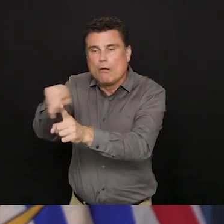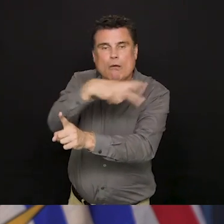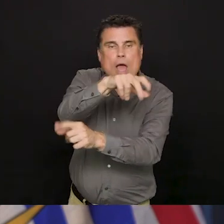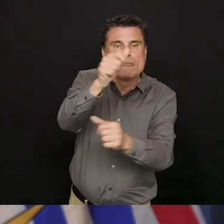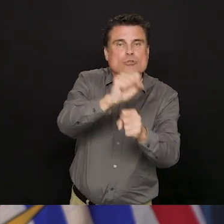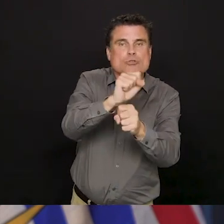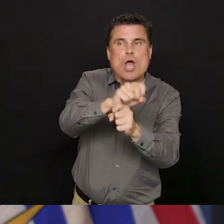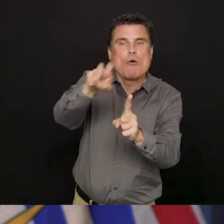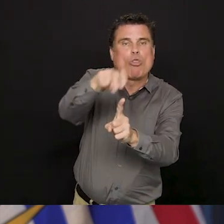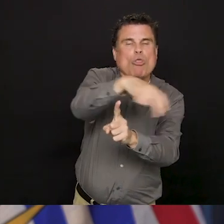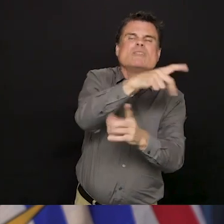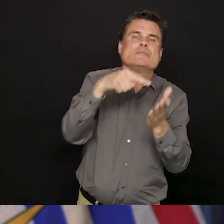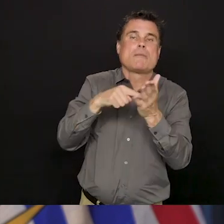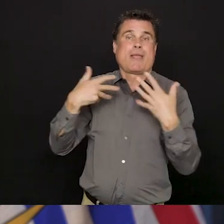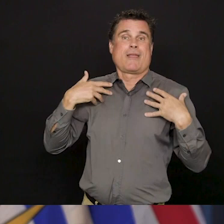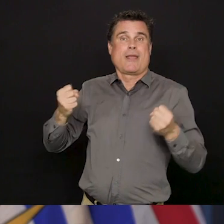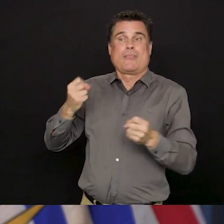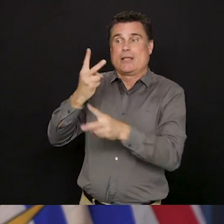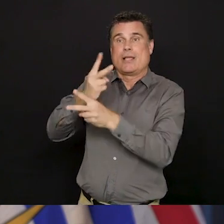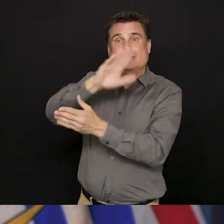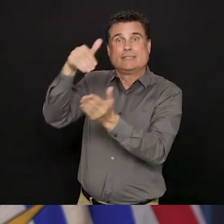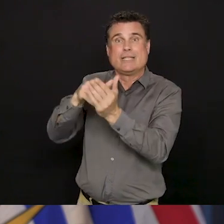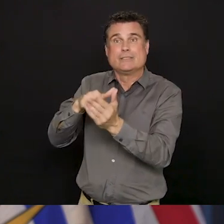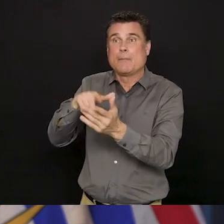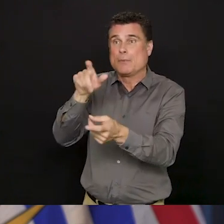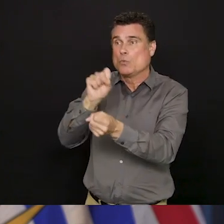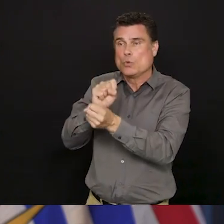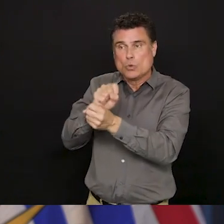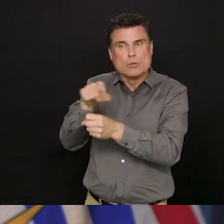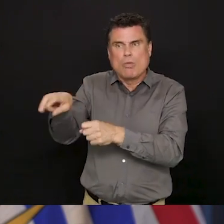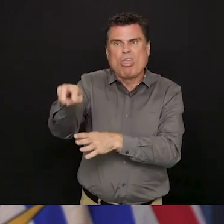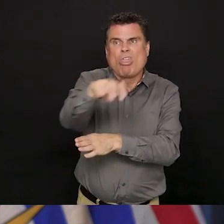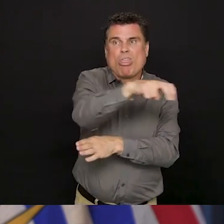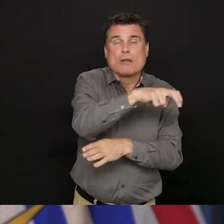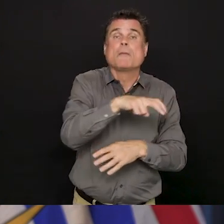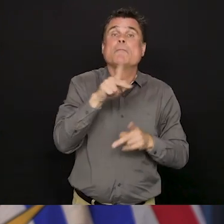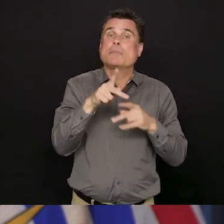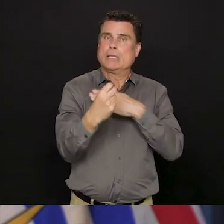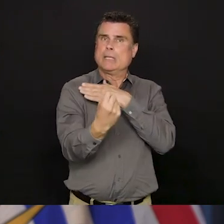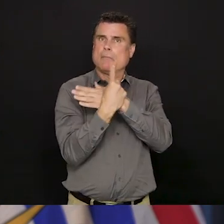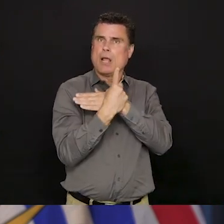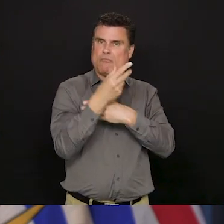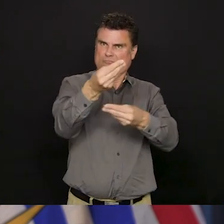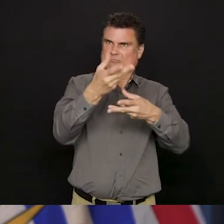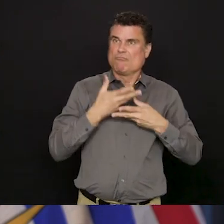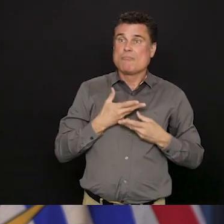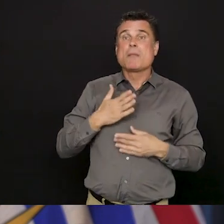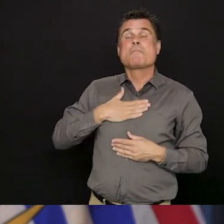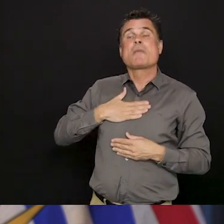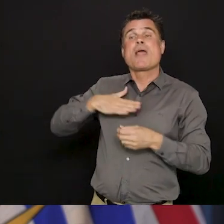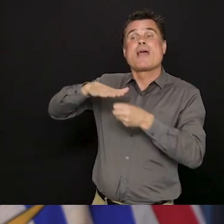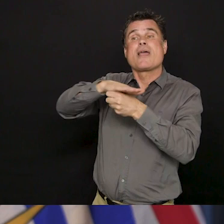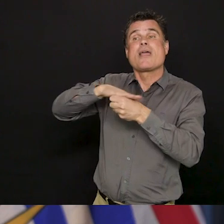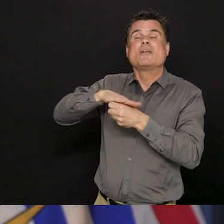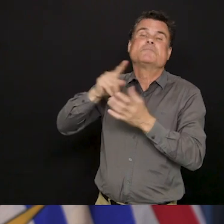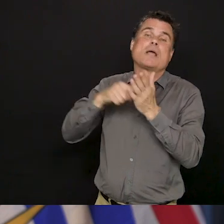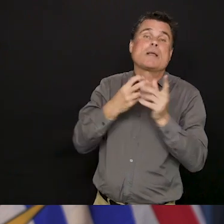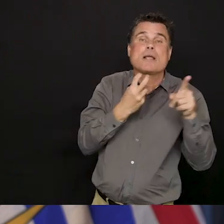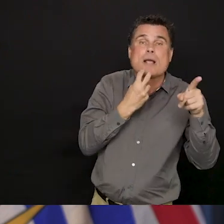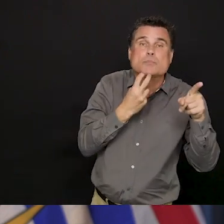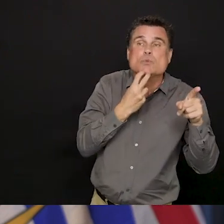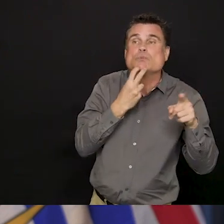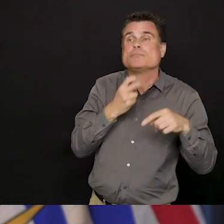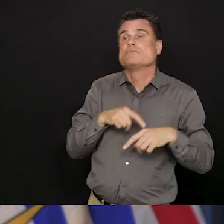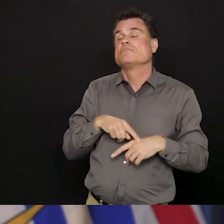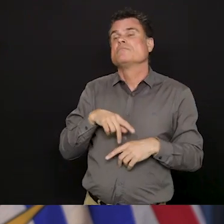area, pretty much all over the province, that they're worried that people are still working in facilities that they